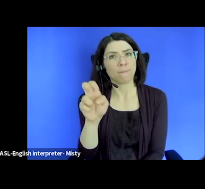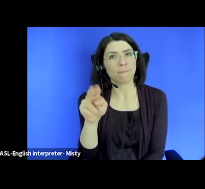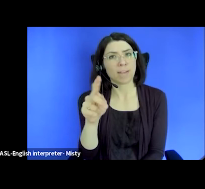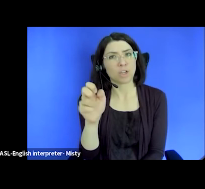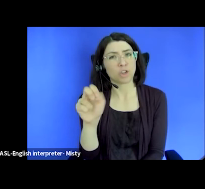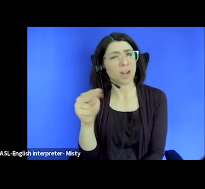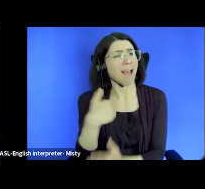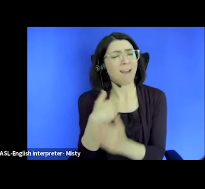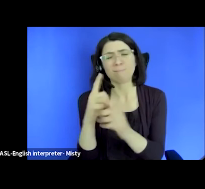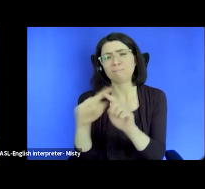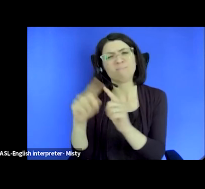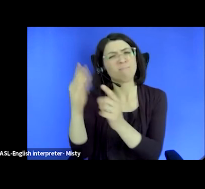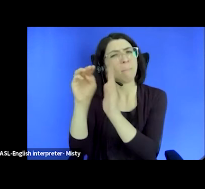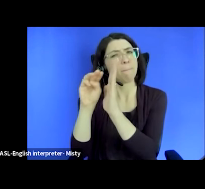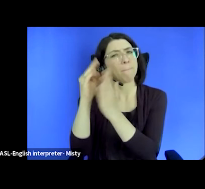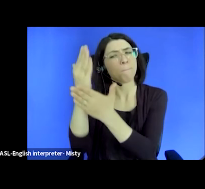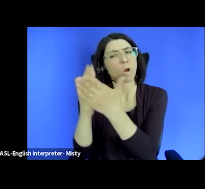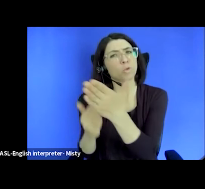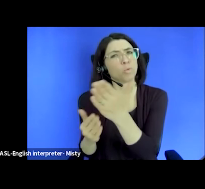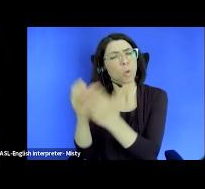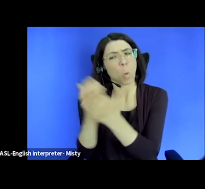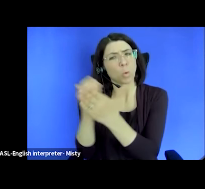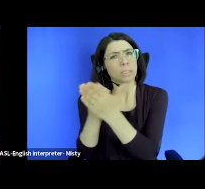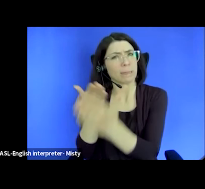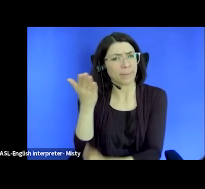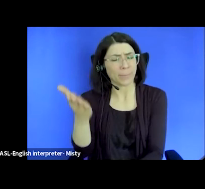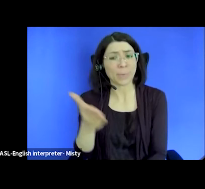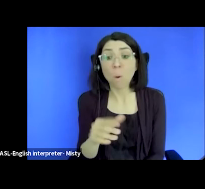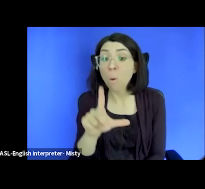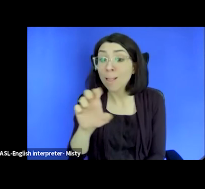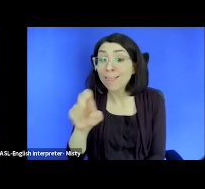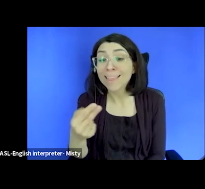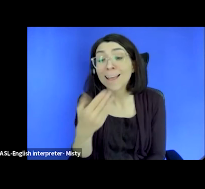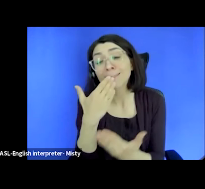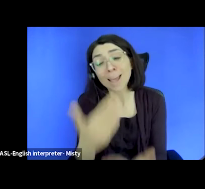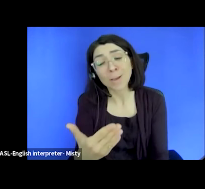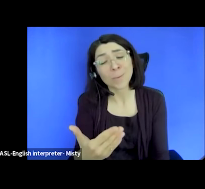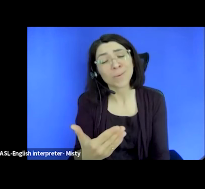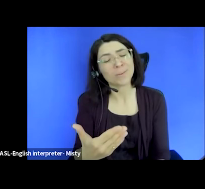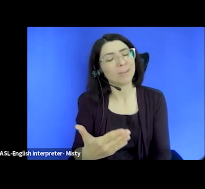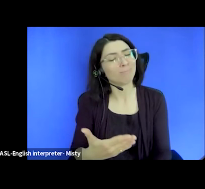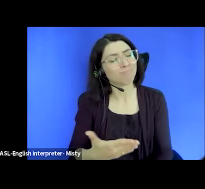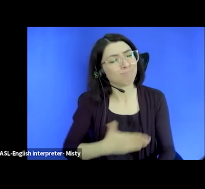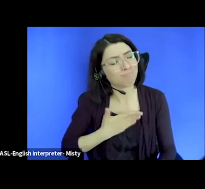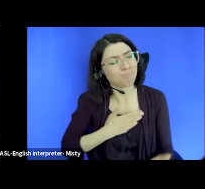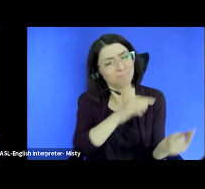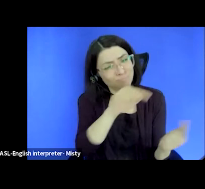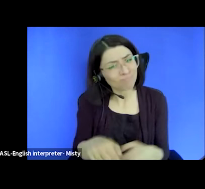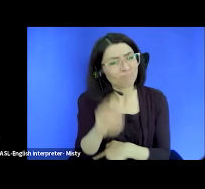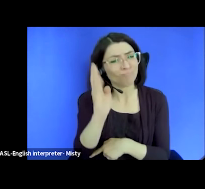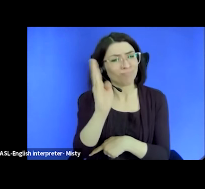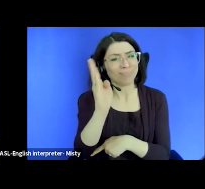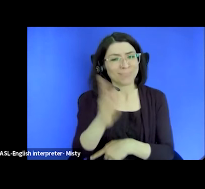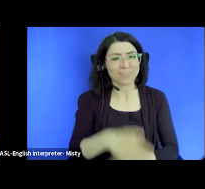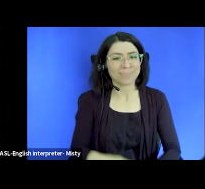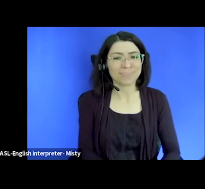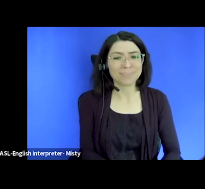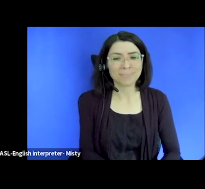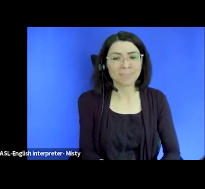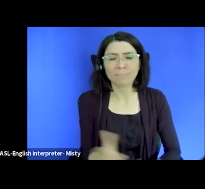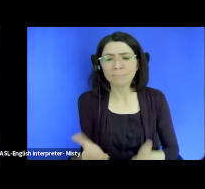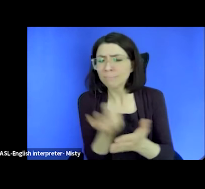Great. I'm so glad, Leah. Thank you. It was a pleasure. Just going to take a look at the chat here and